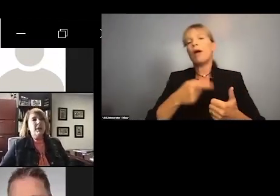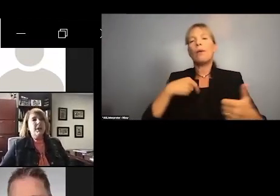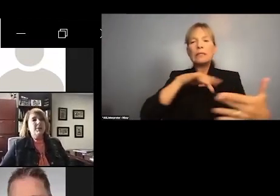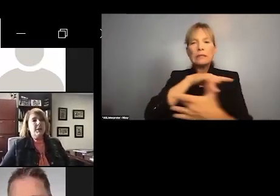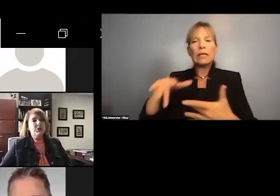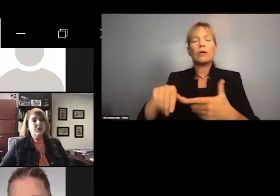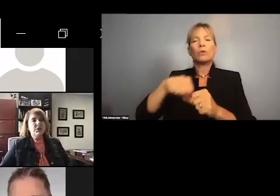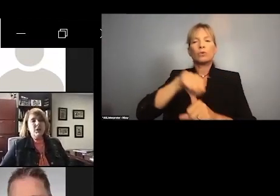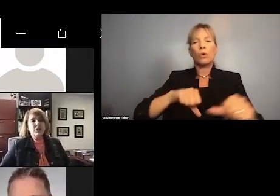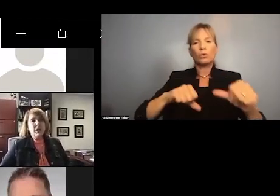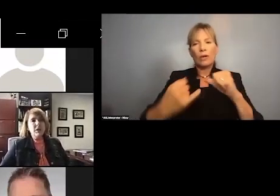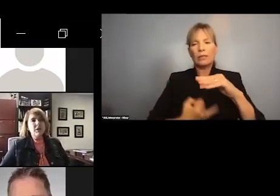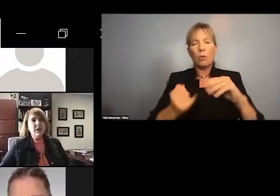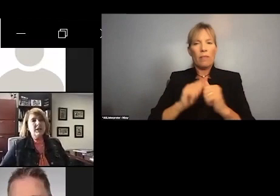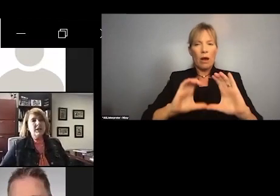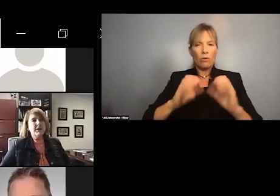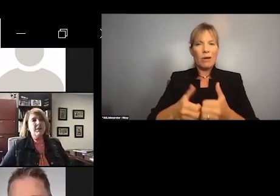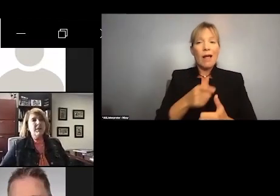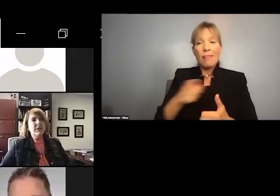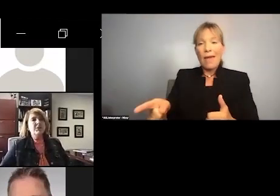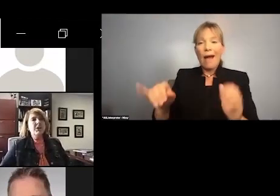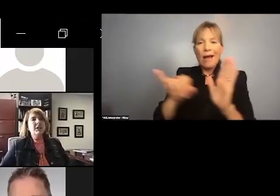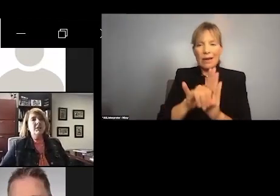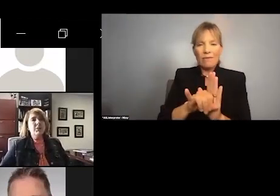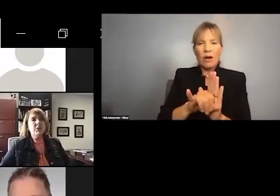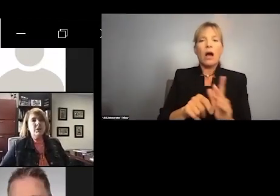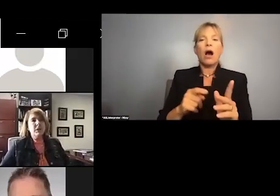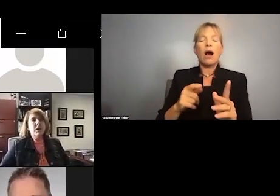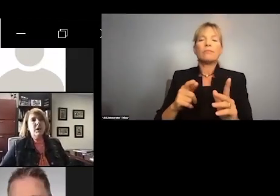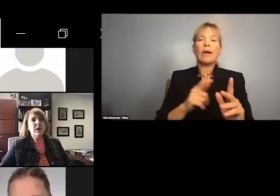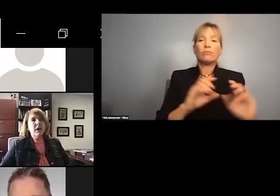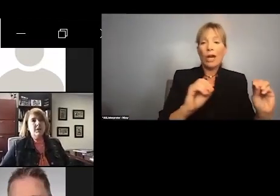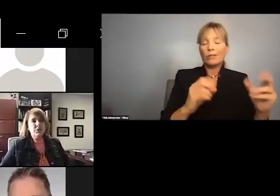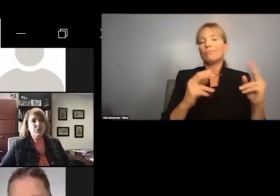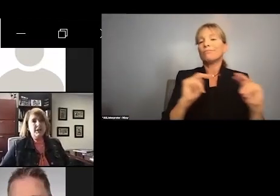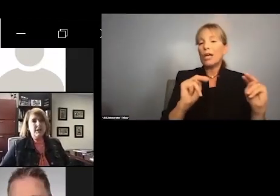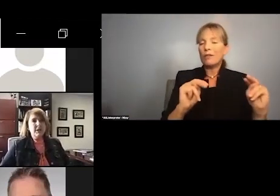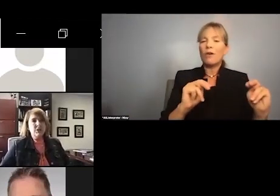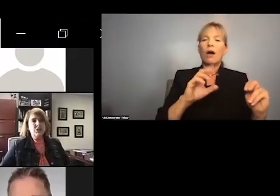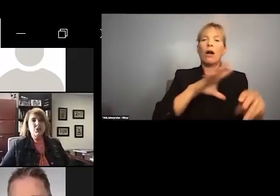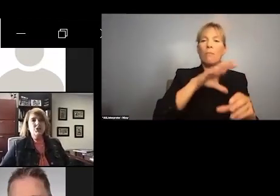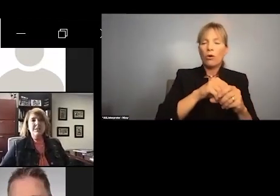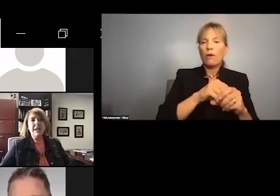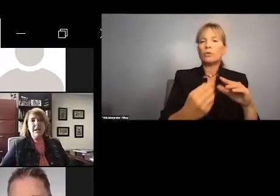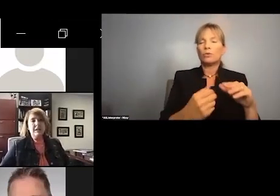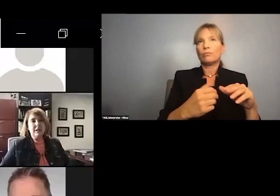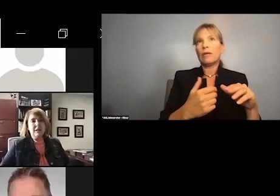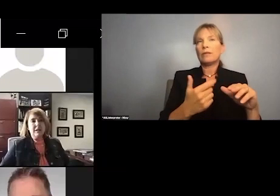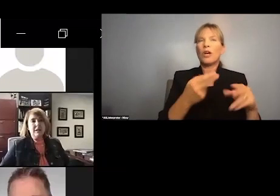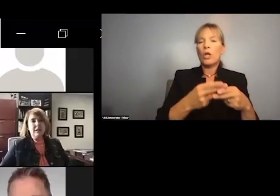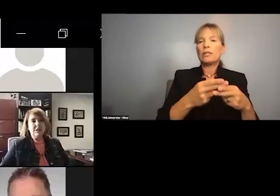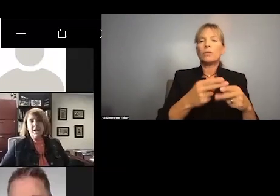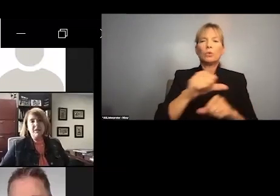isolation among that population. And so here they identify the objective component of social isolation as social